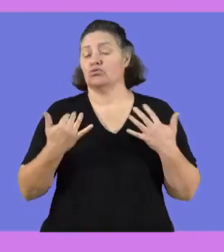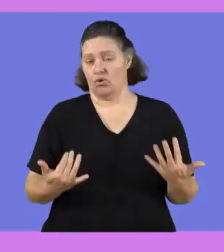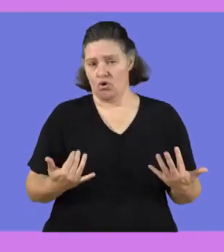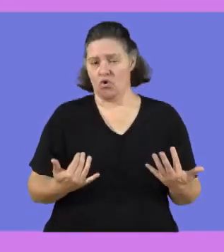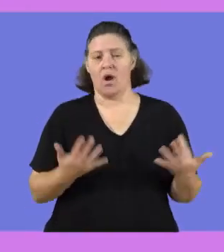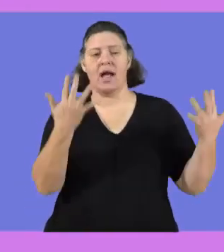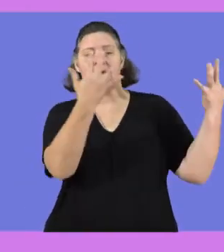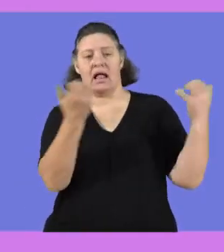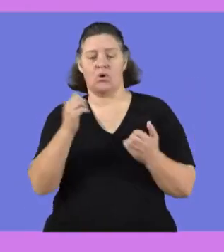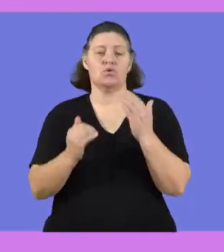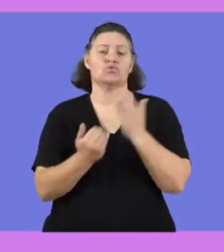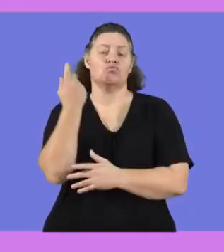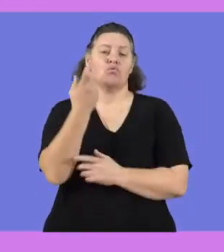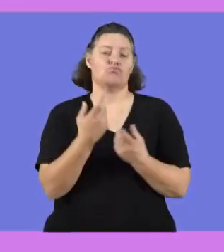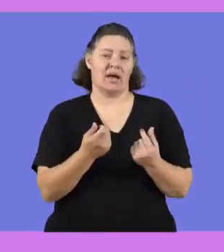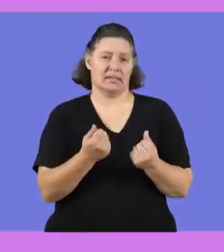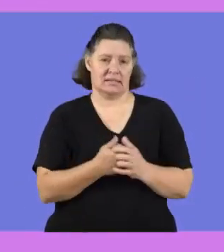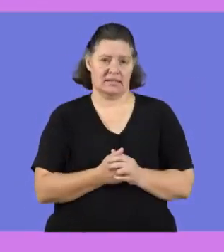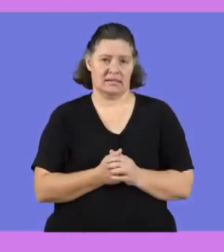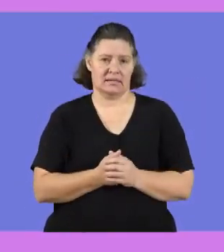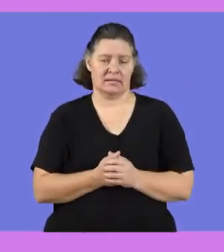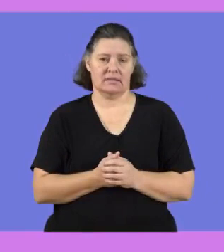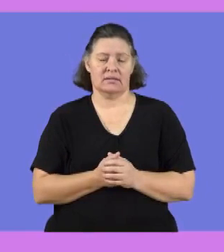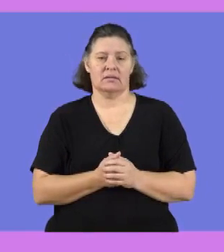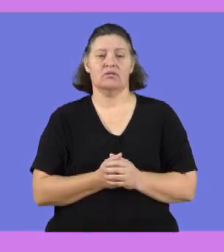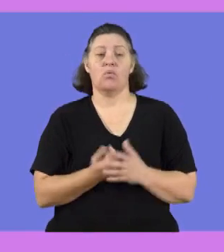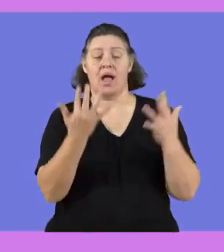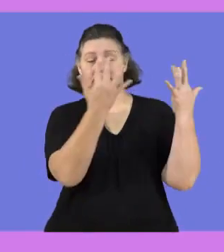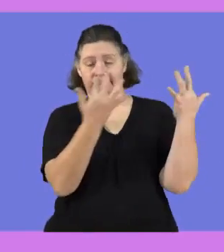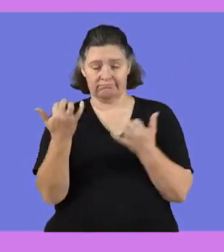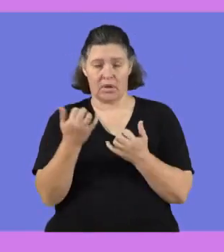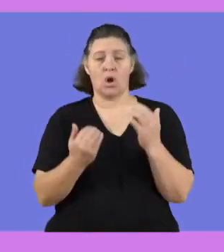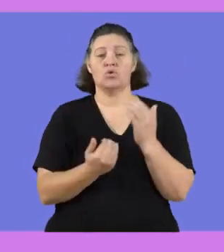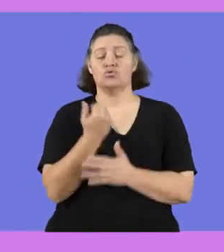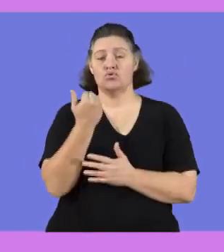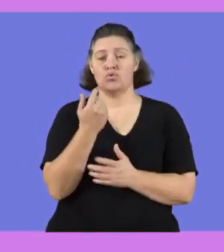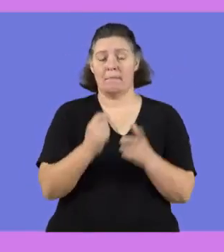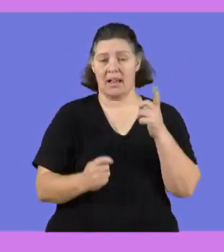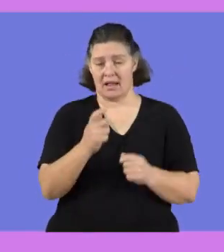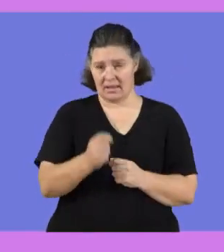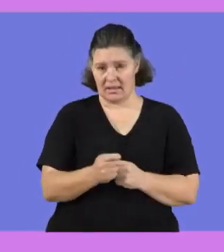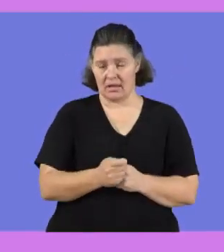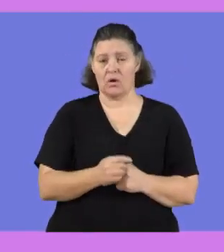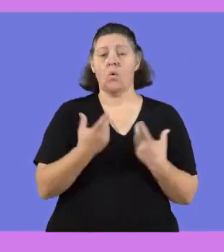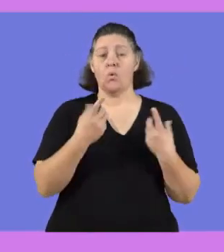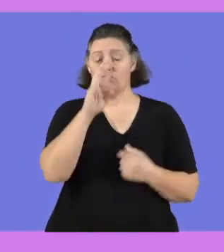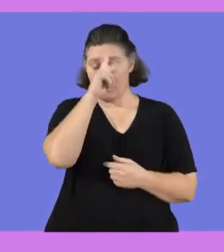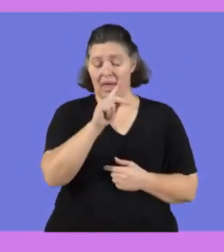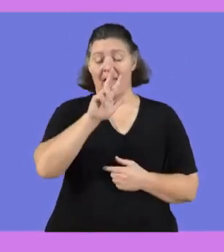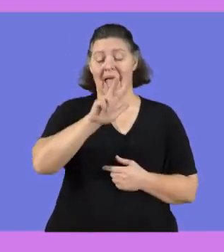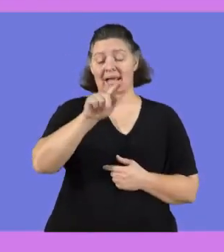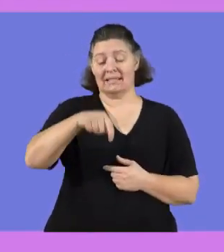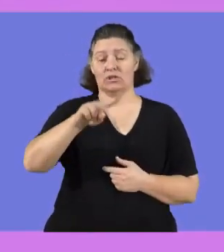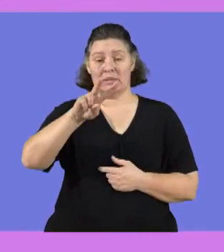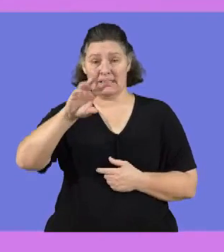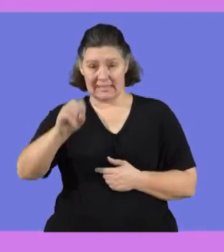of the milk be? So now, let us calculate the new price of the milk. So as we calculate the